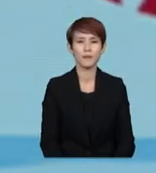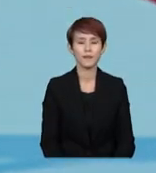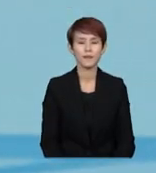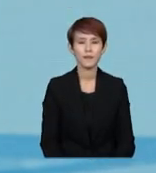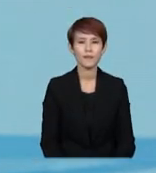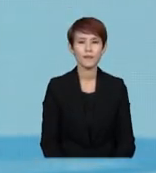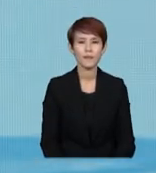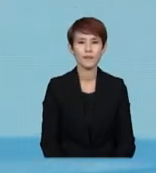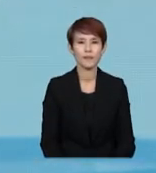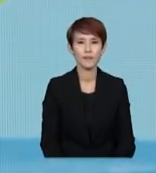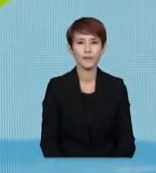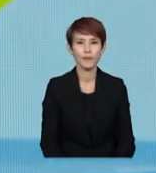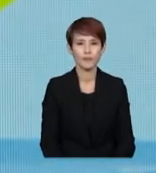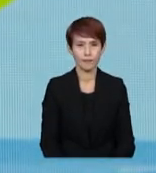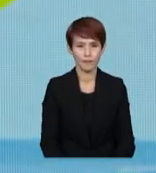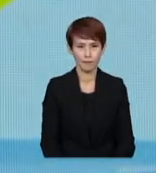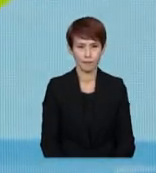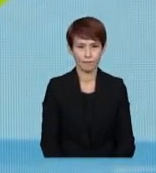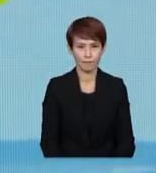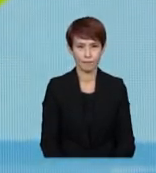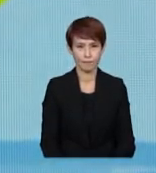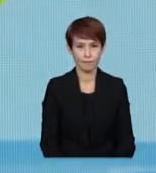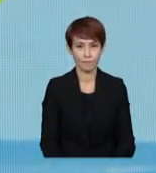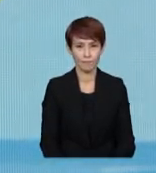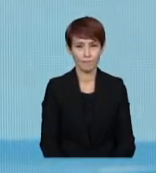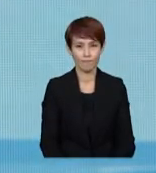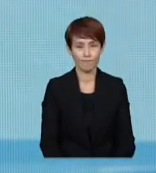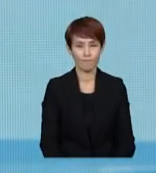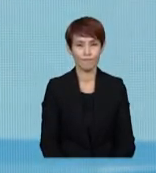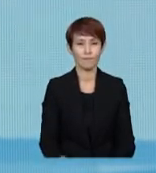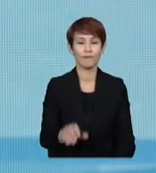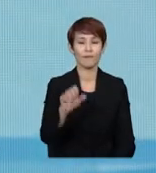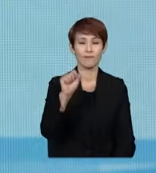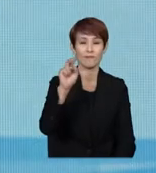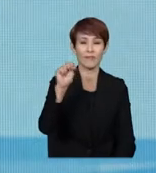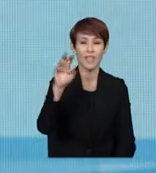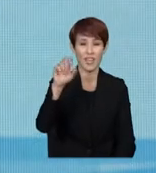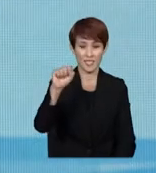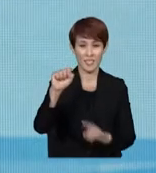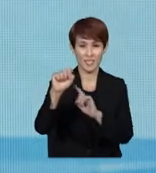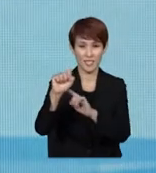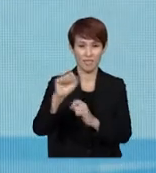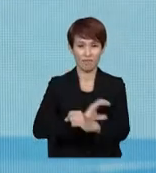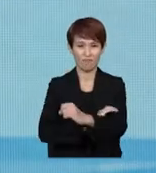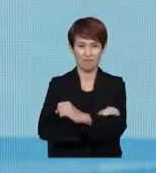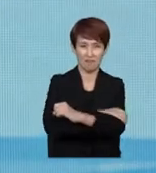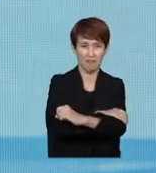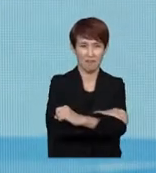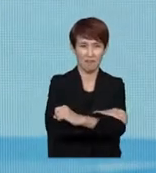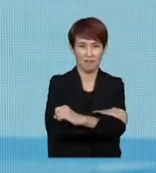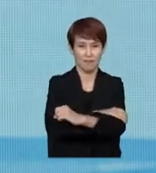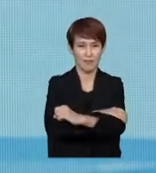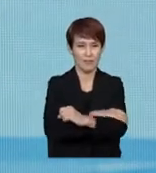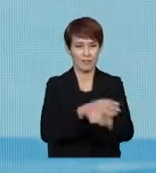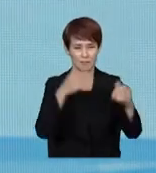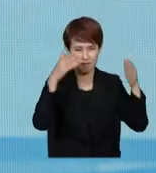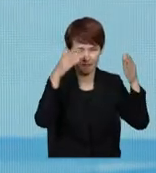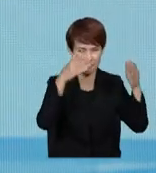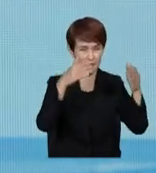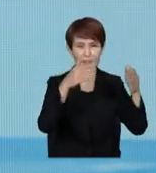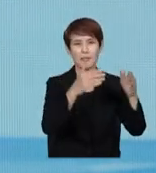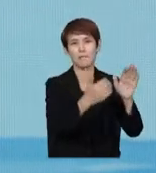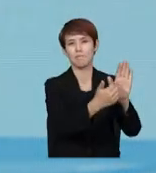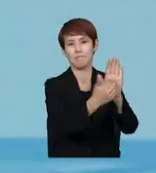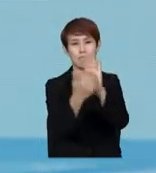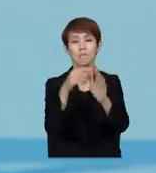of power that we've seen in the case of social media. Nobody should have that amount of power, even if they are committed to